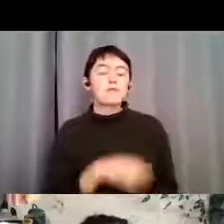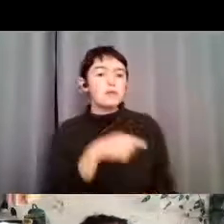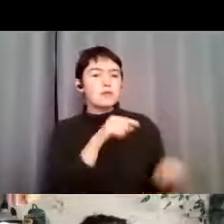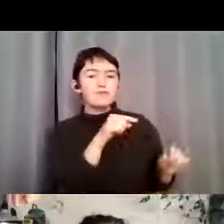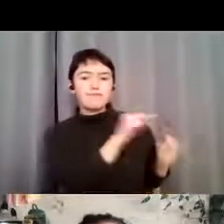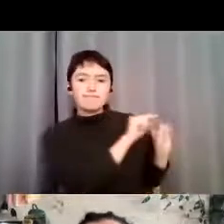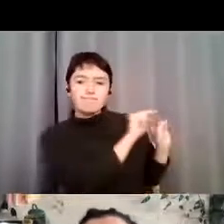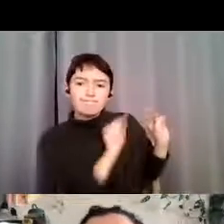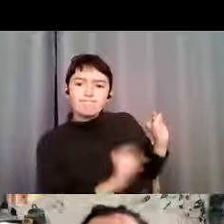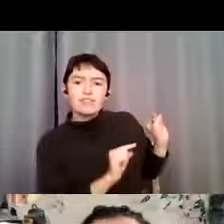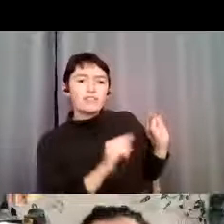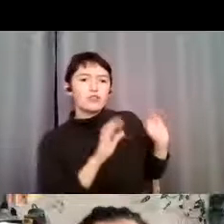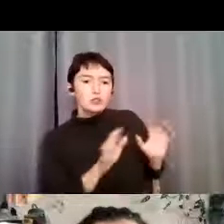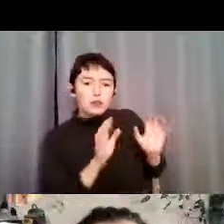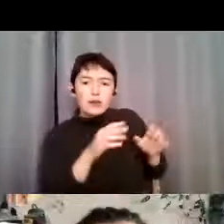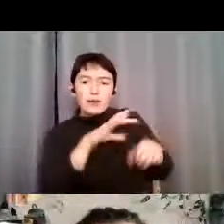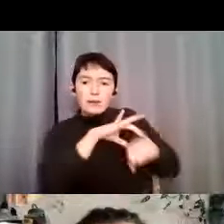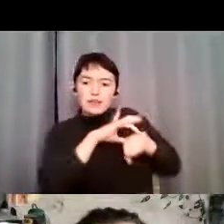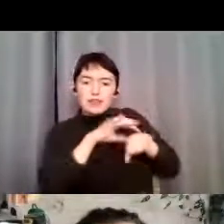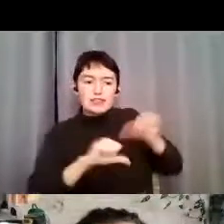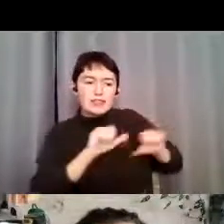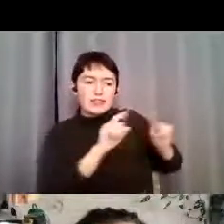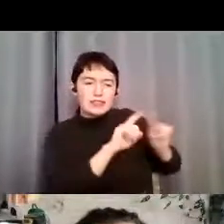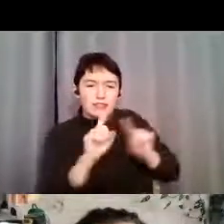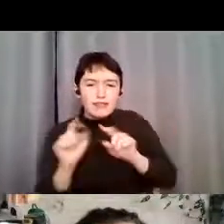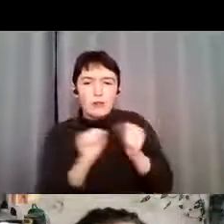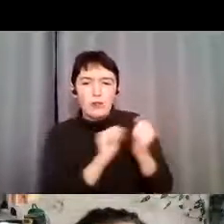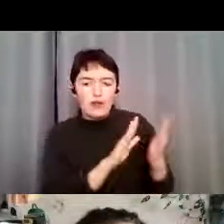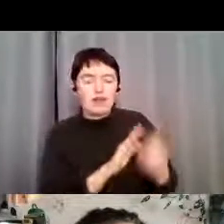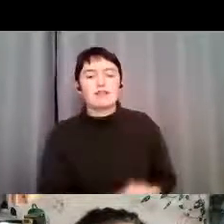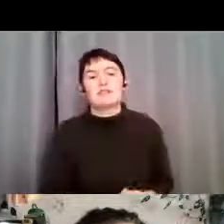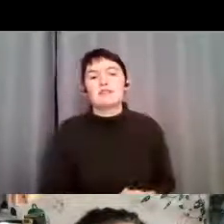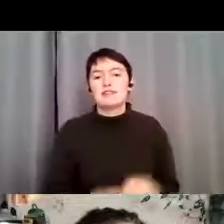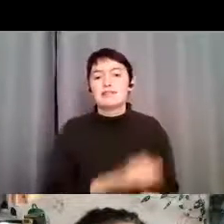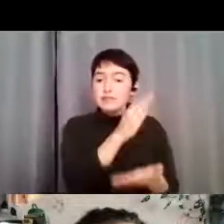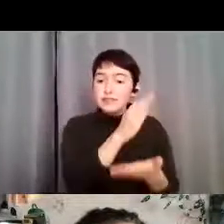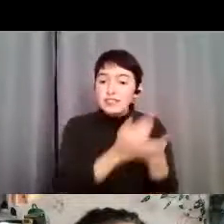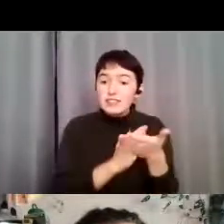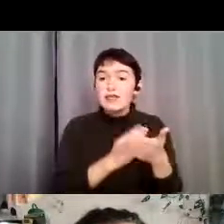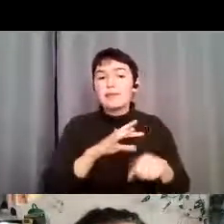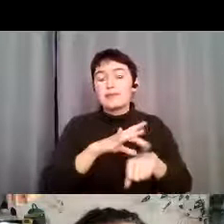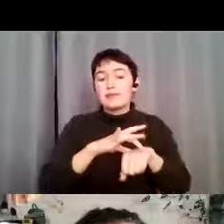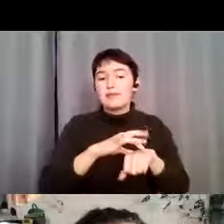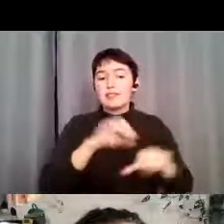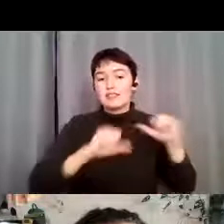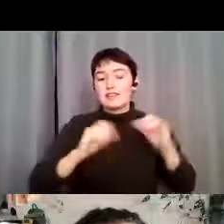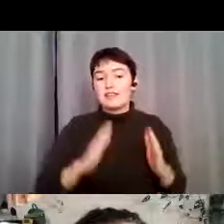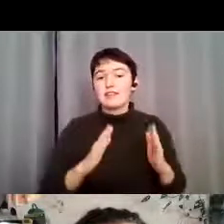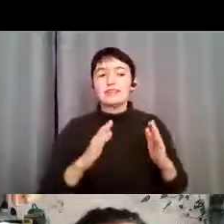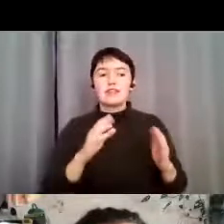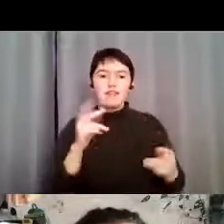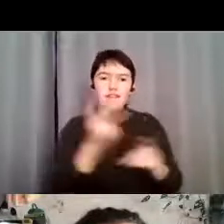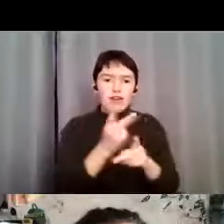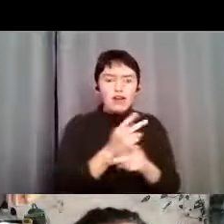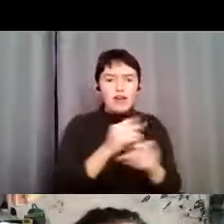ways. So for instance, some planetary scientists spend a lot of their time thinking about how to build spacecraft, which are